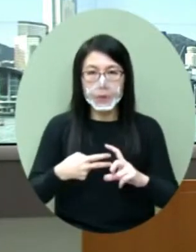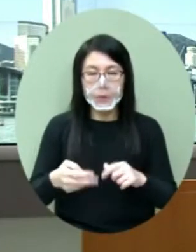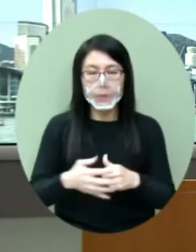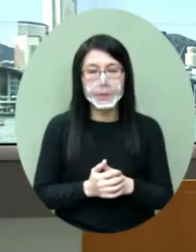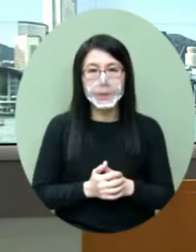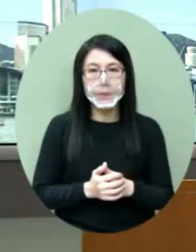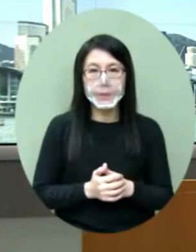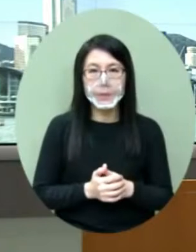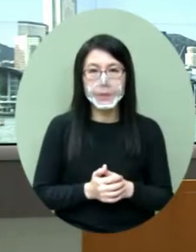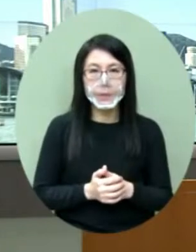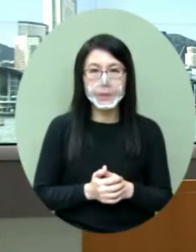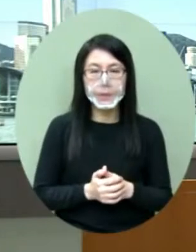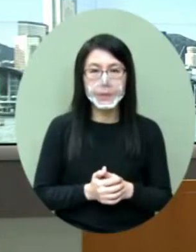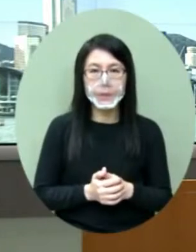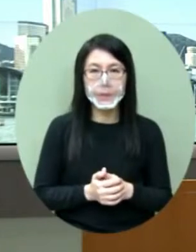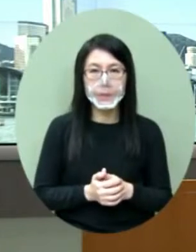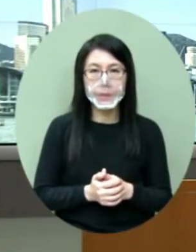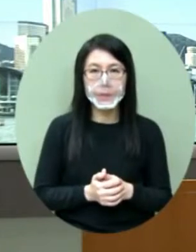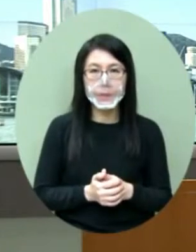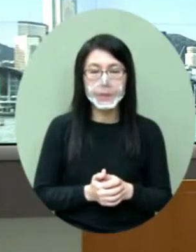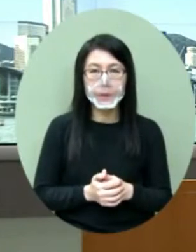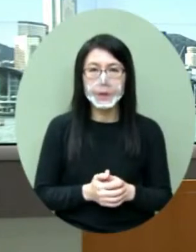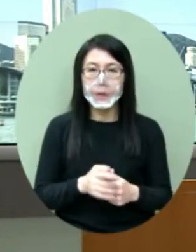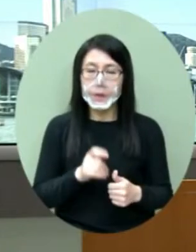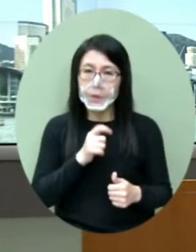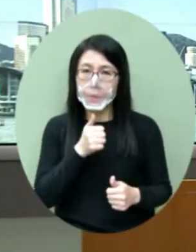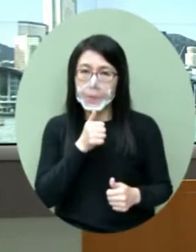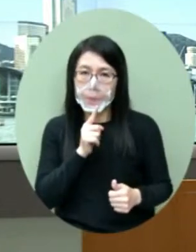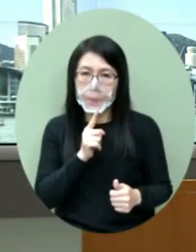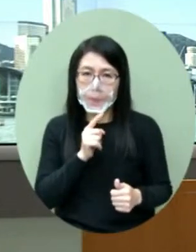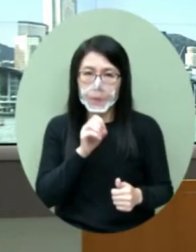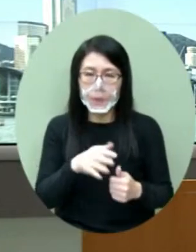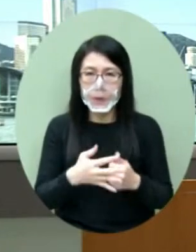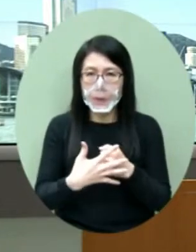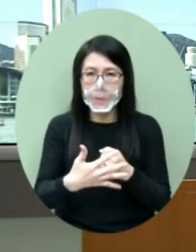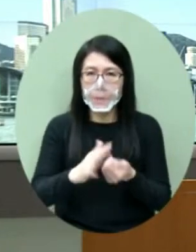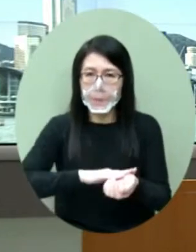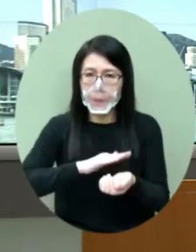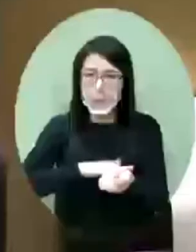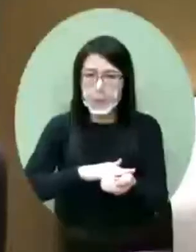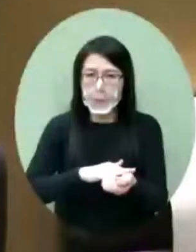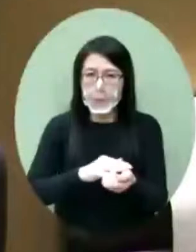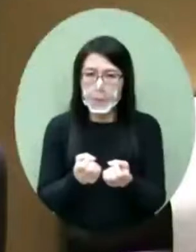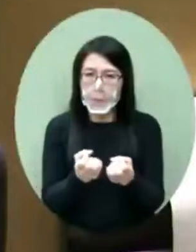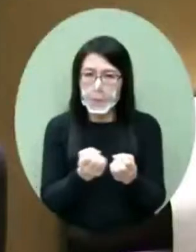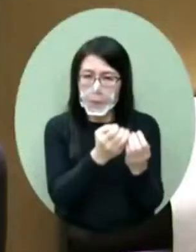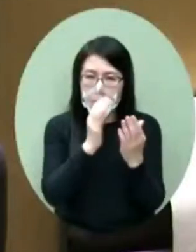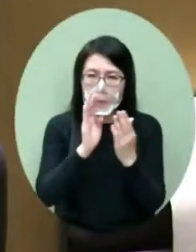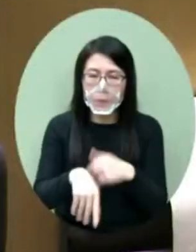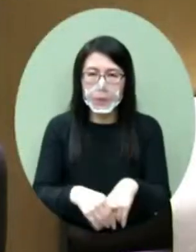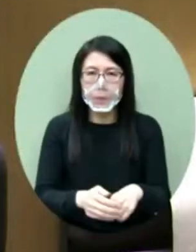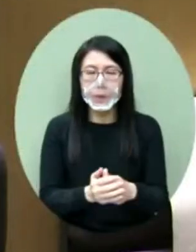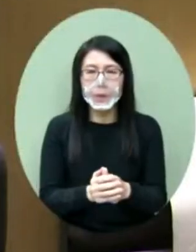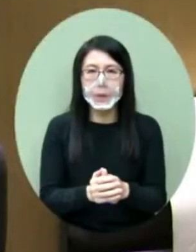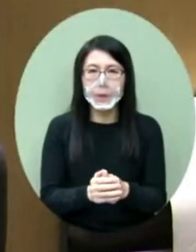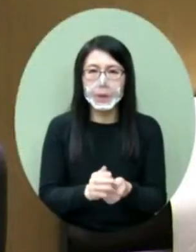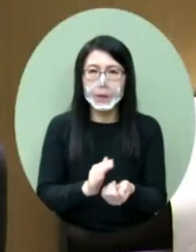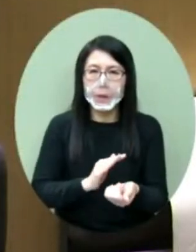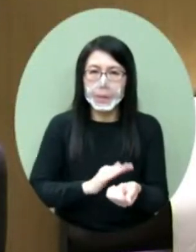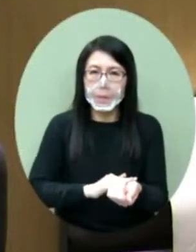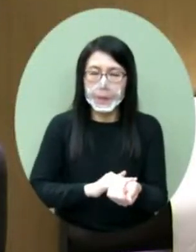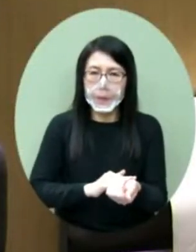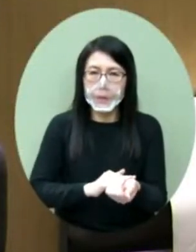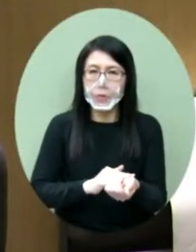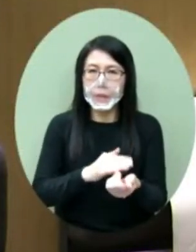I'm from TVB. I'd like to ask this. There are parents saying that, well, with